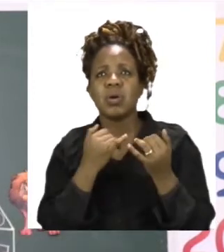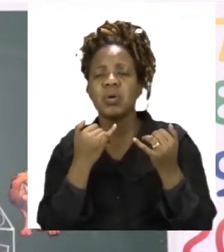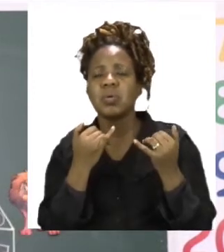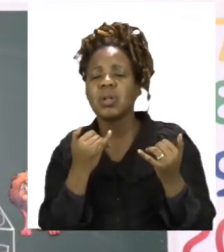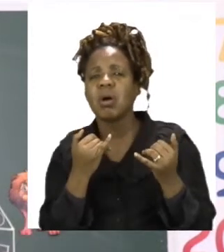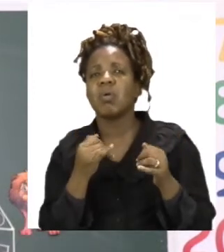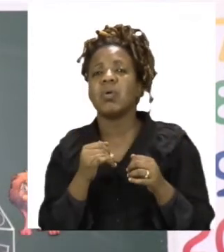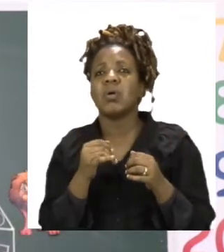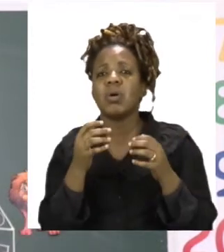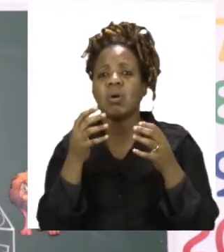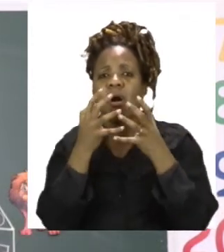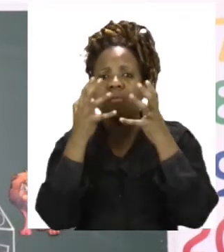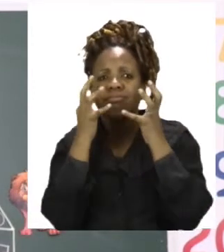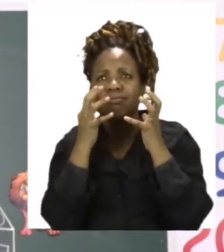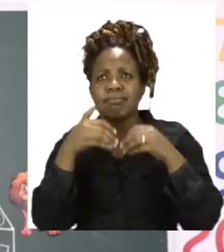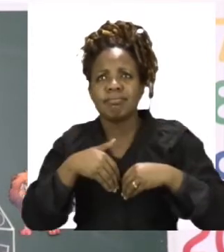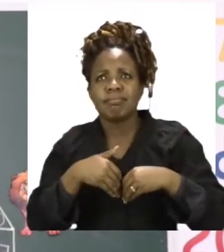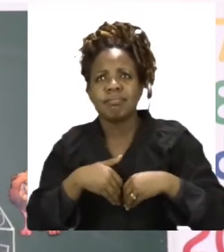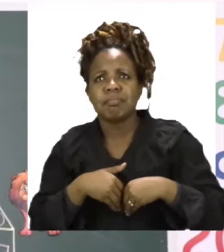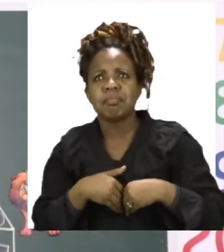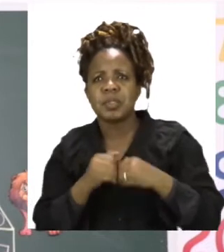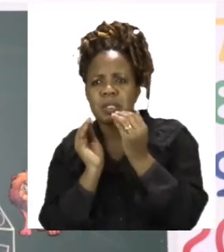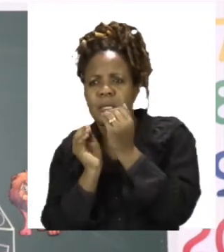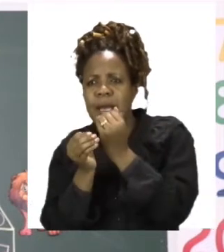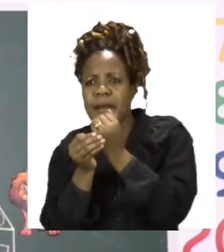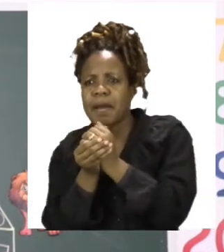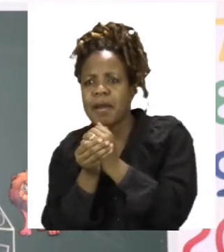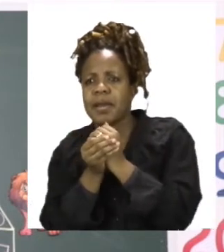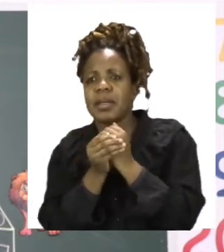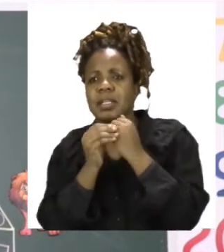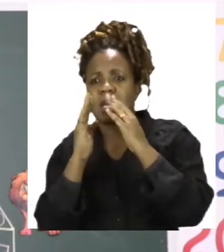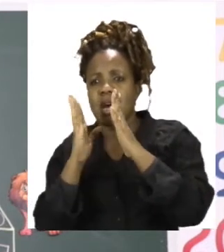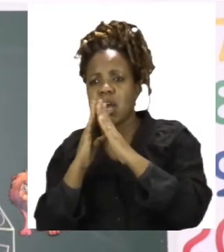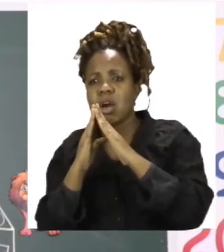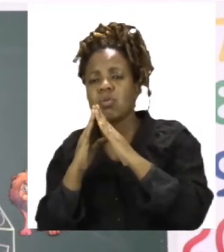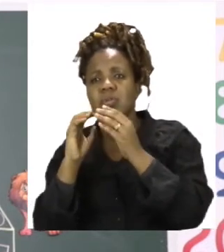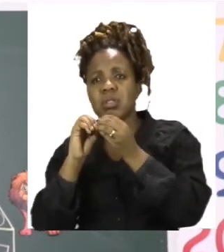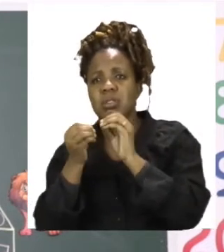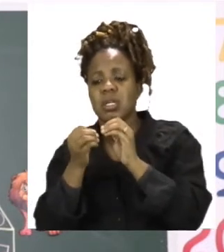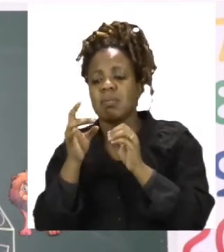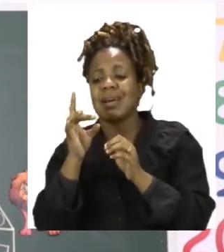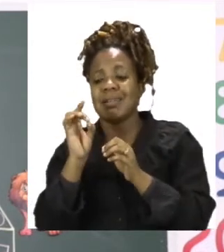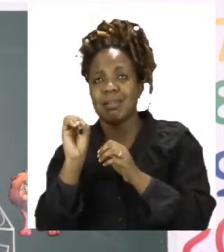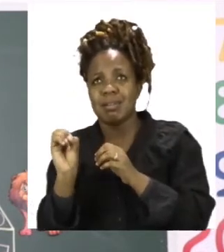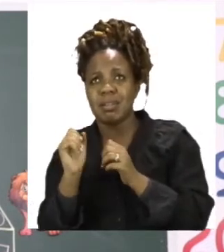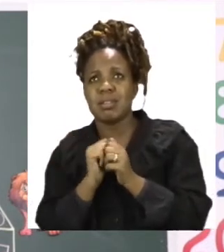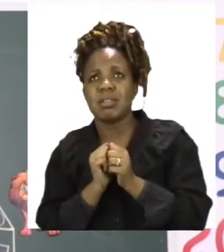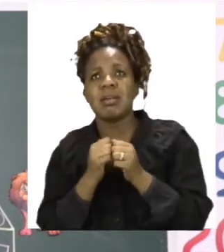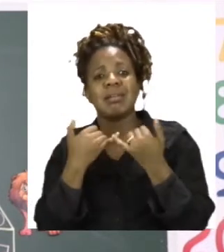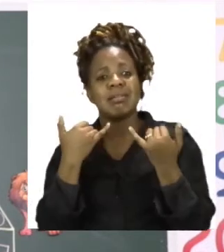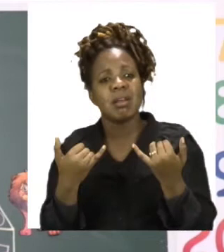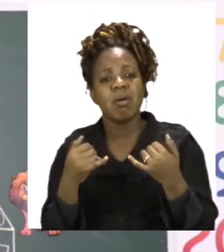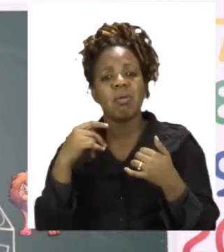the house, but Petrus saw him before. So he is stuck on brick